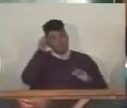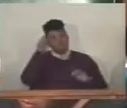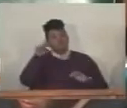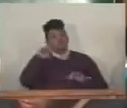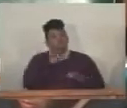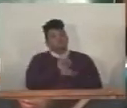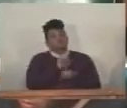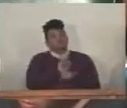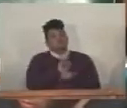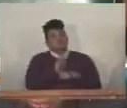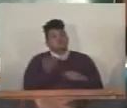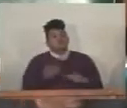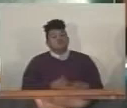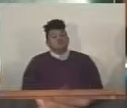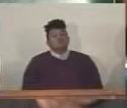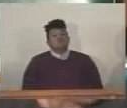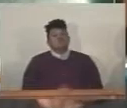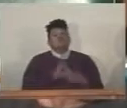say,